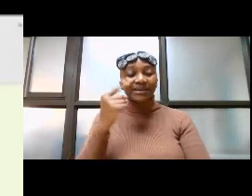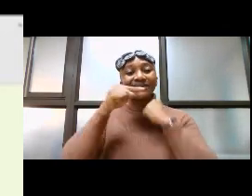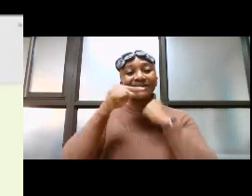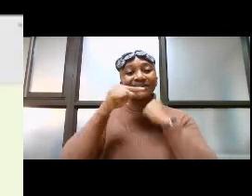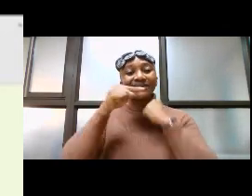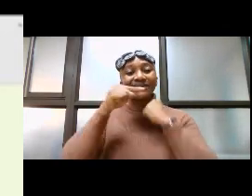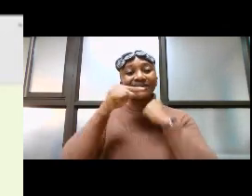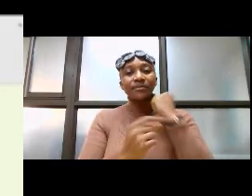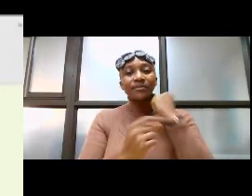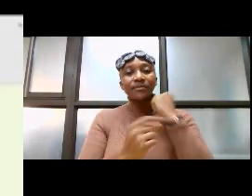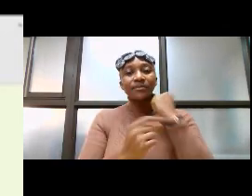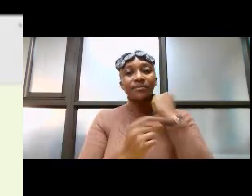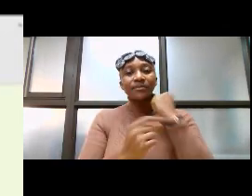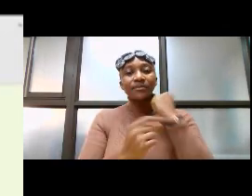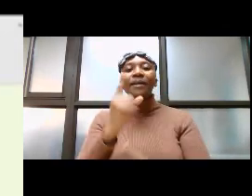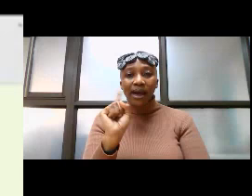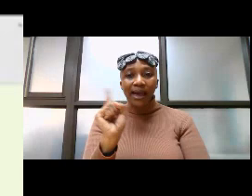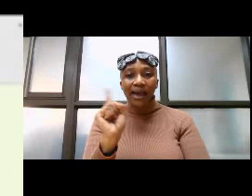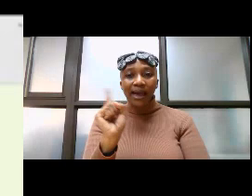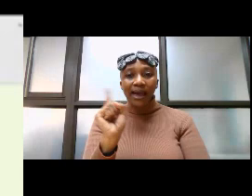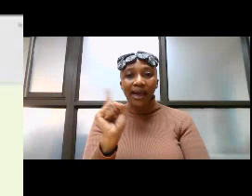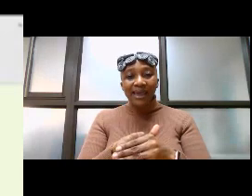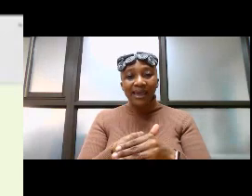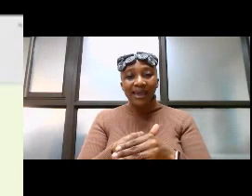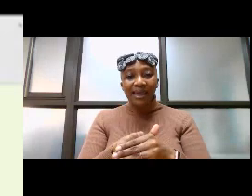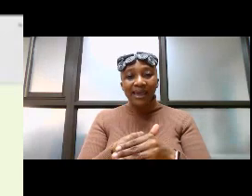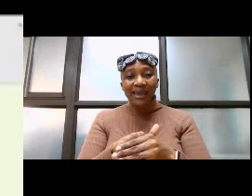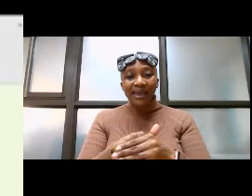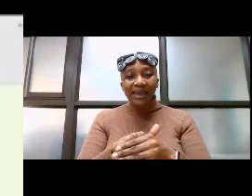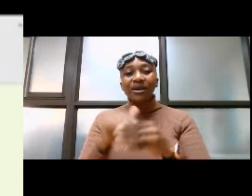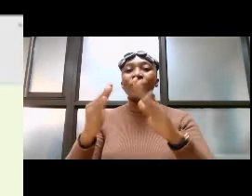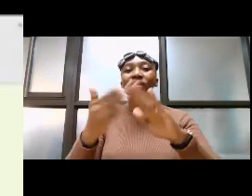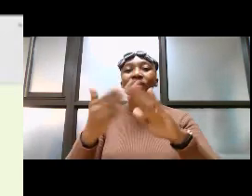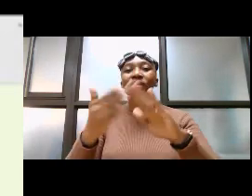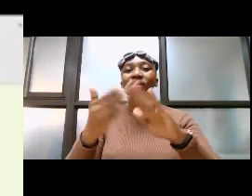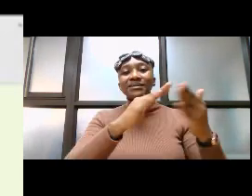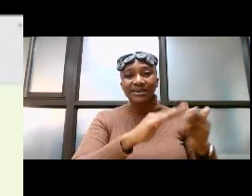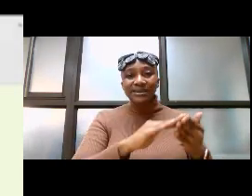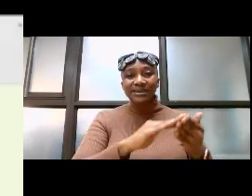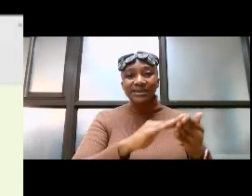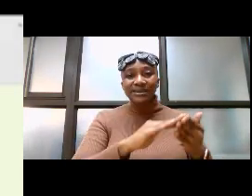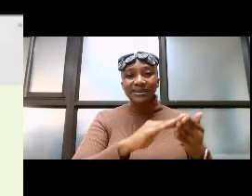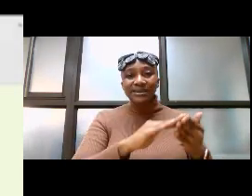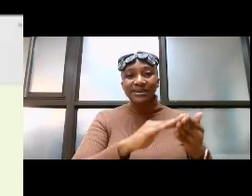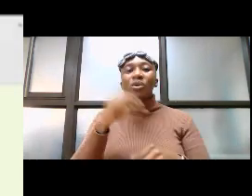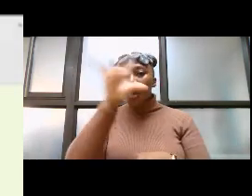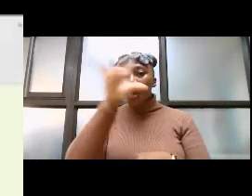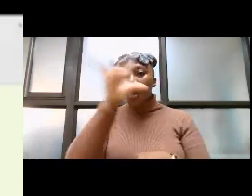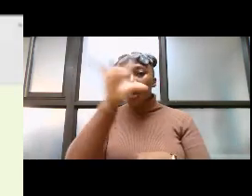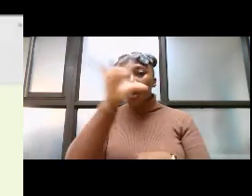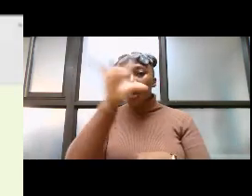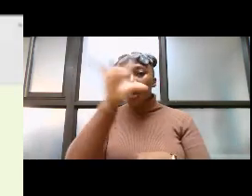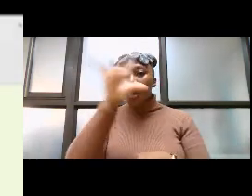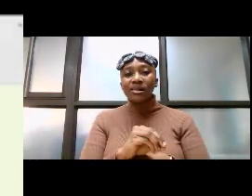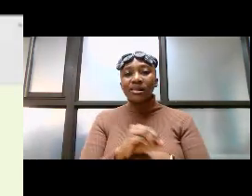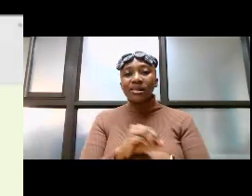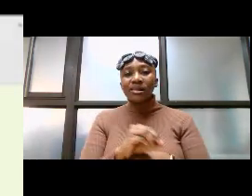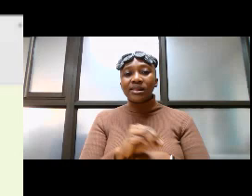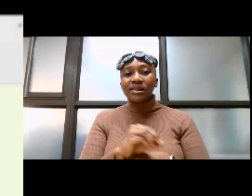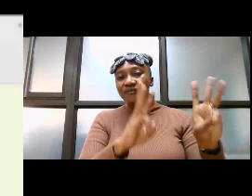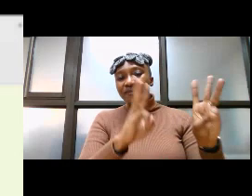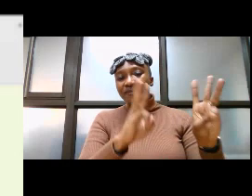happening in the community, in almost all the spheres in the community, or in formerly